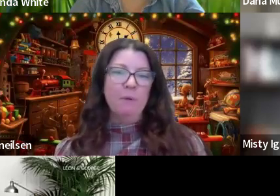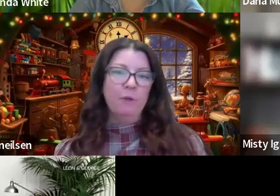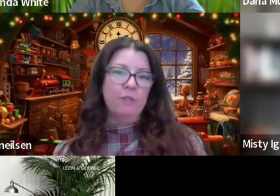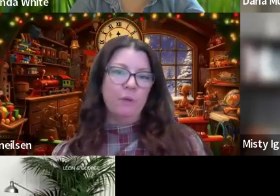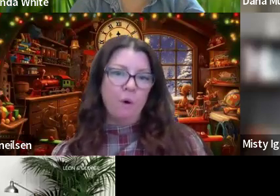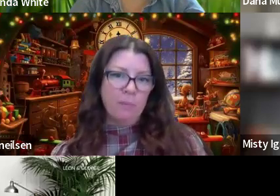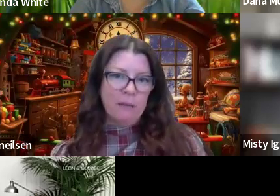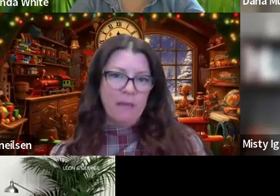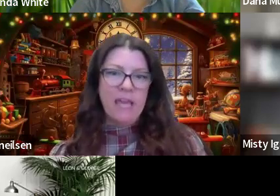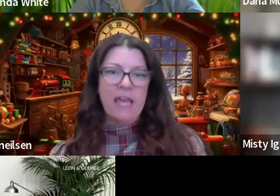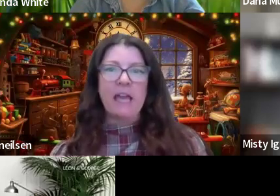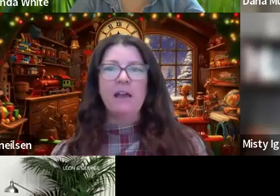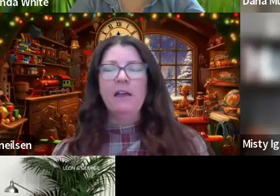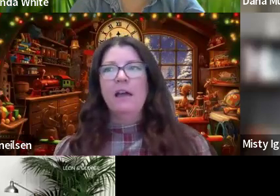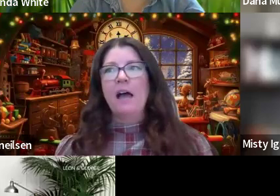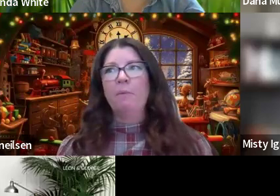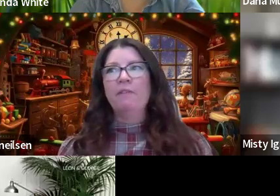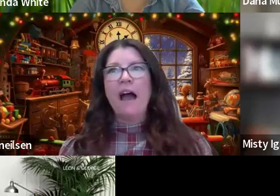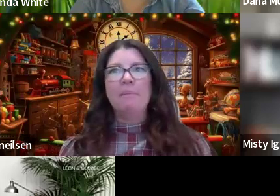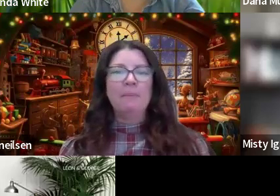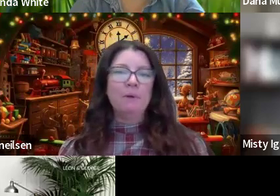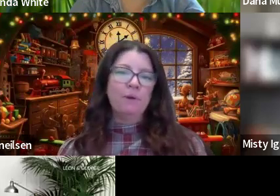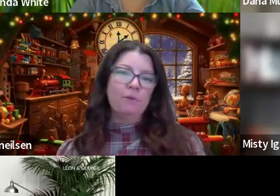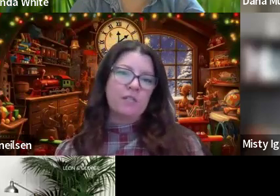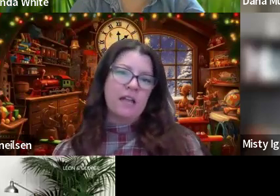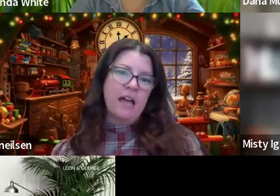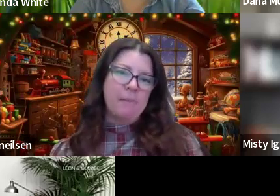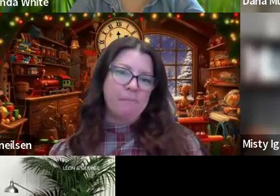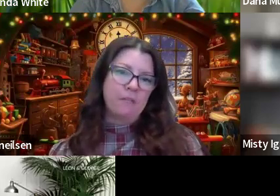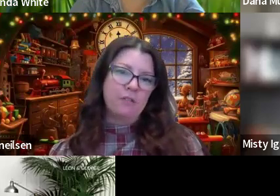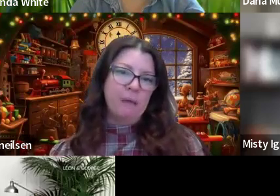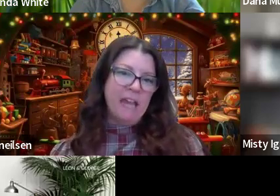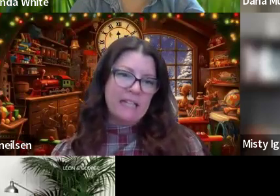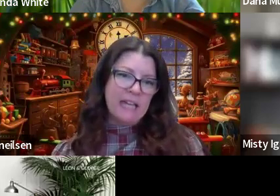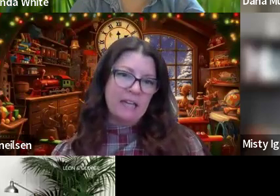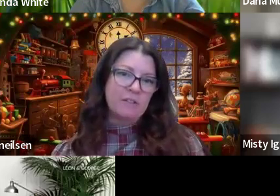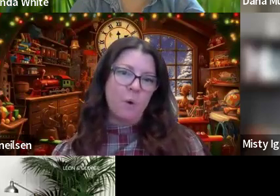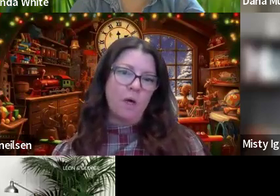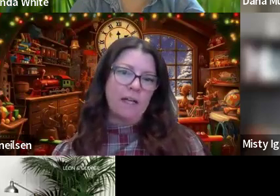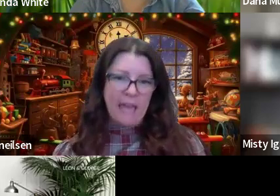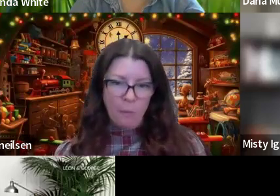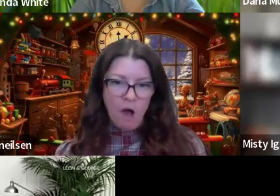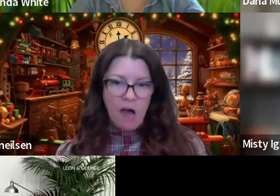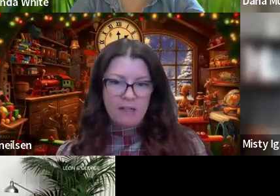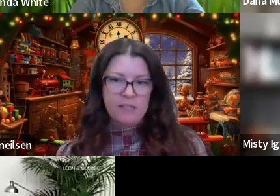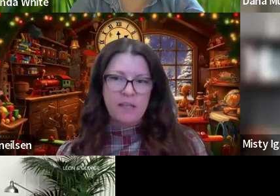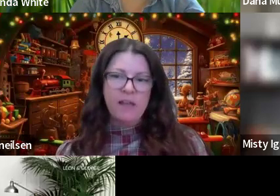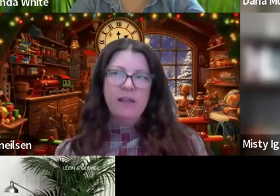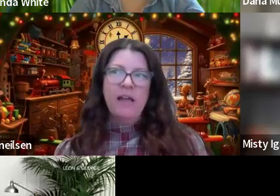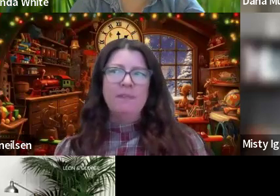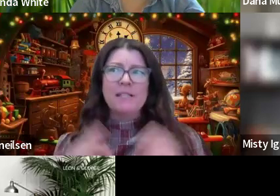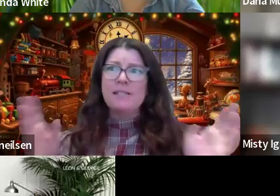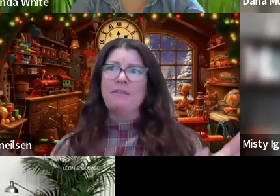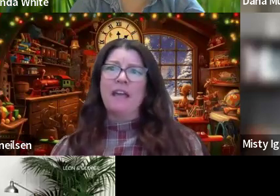We've had people who do ornament making. We've had people who just do paintings or